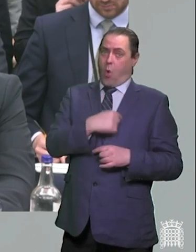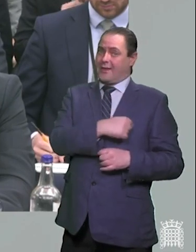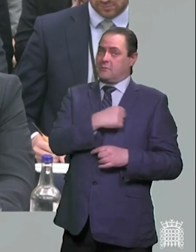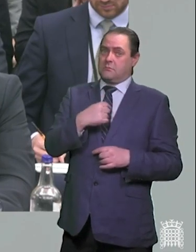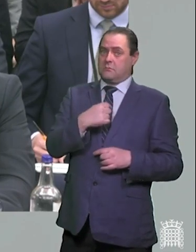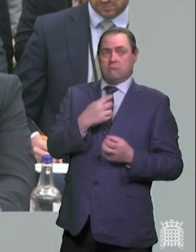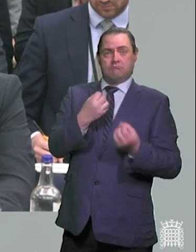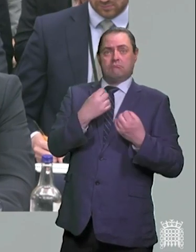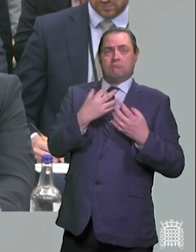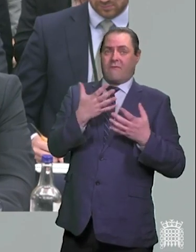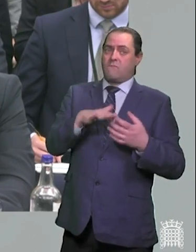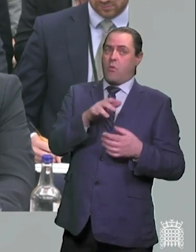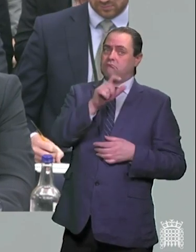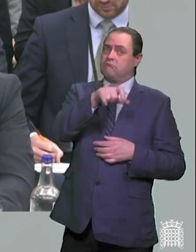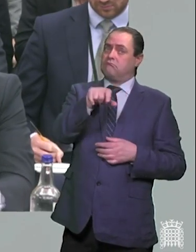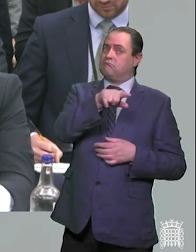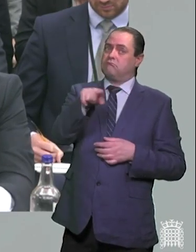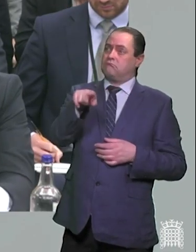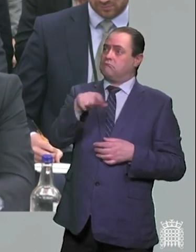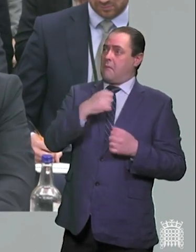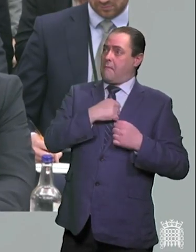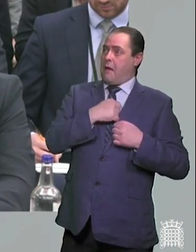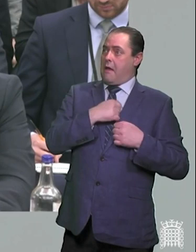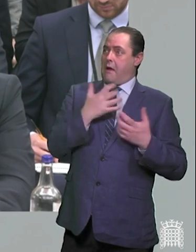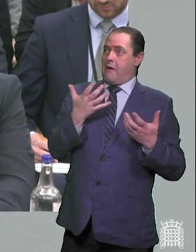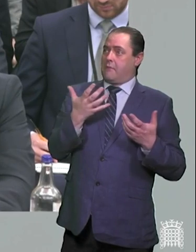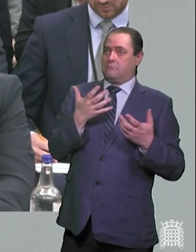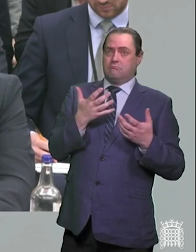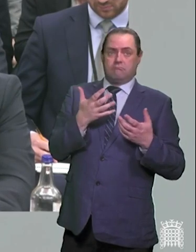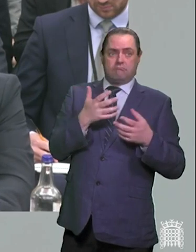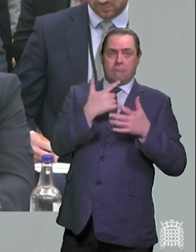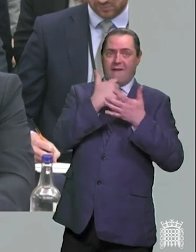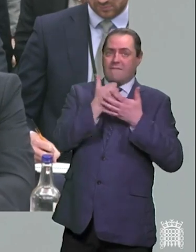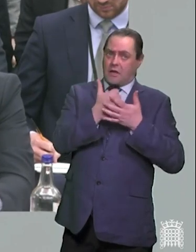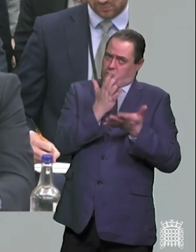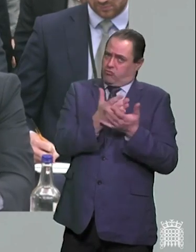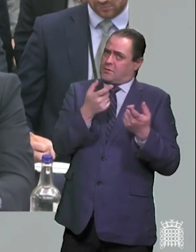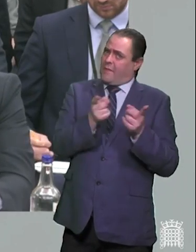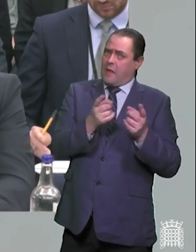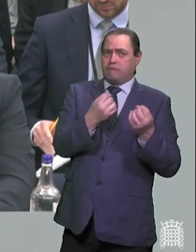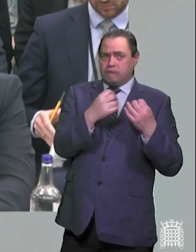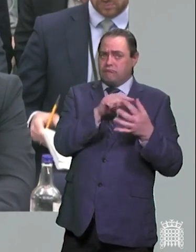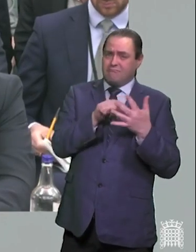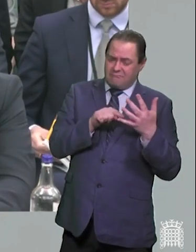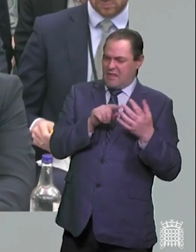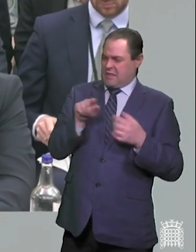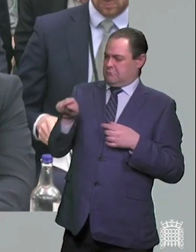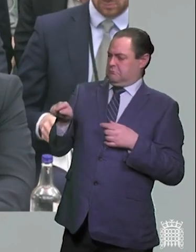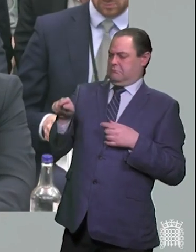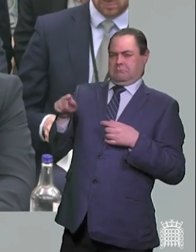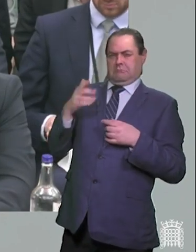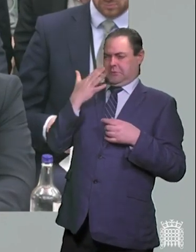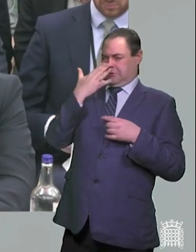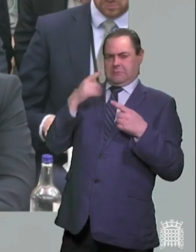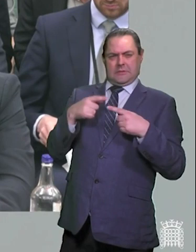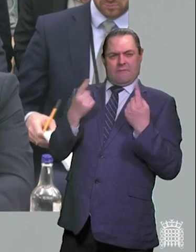well-intentioned descriptions of this from my trusted advisors, but clearly there was a